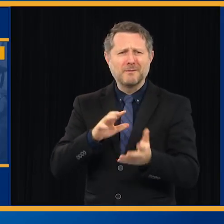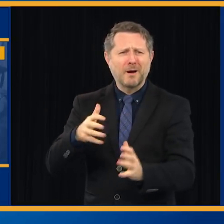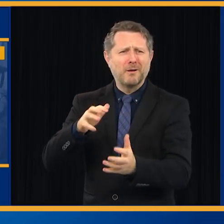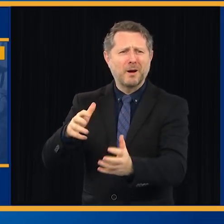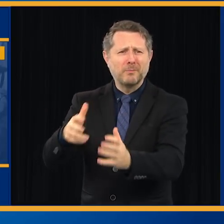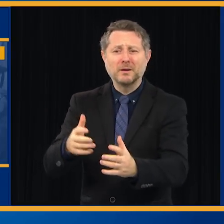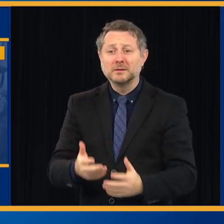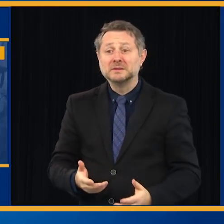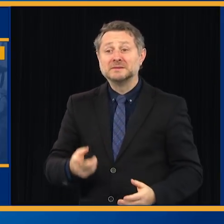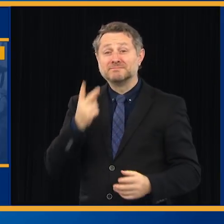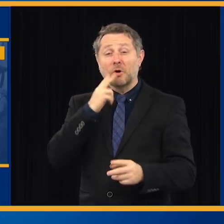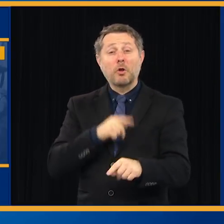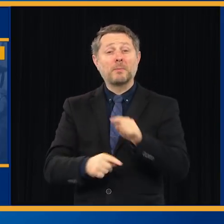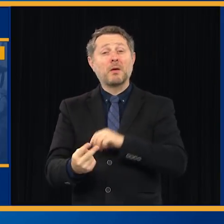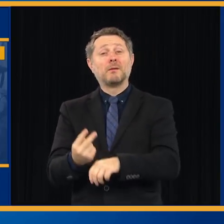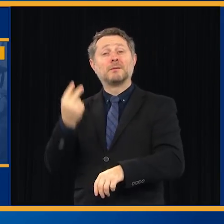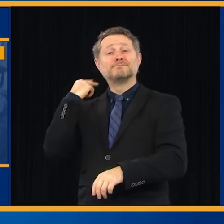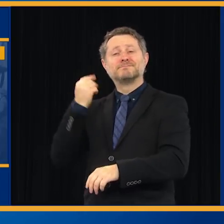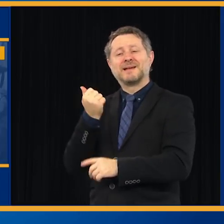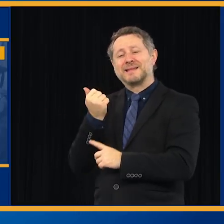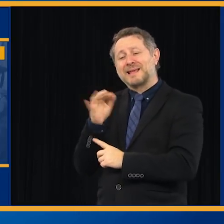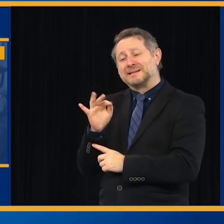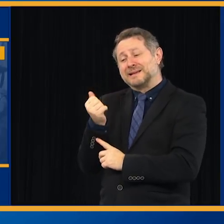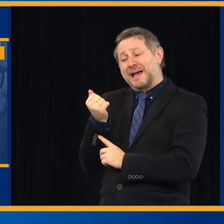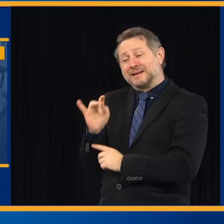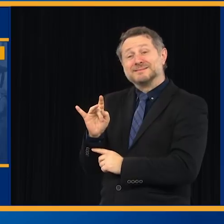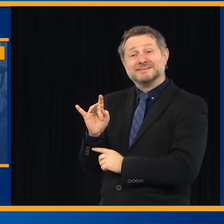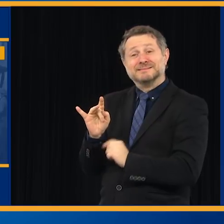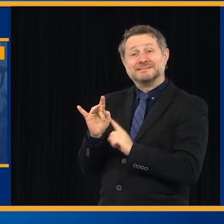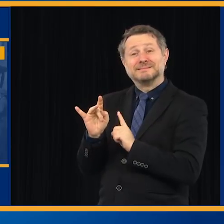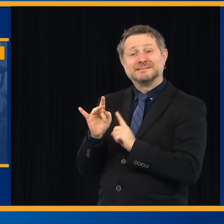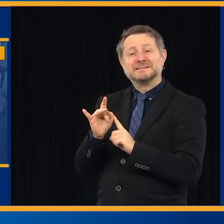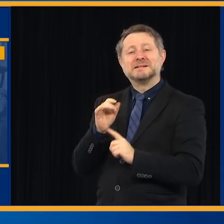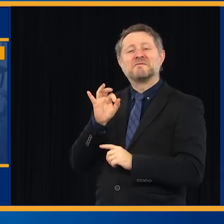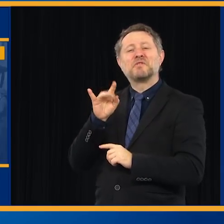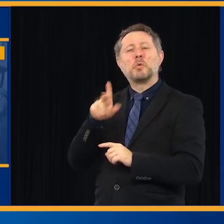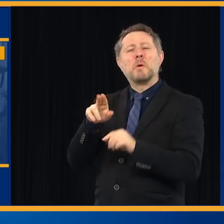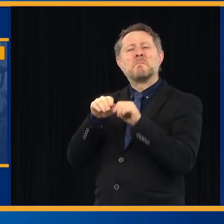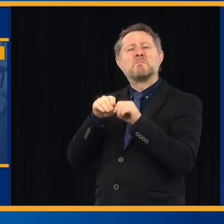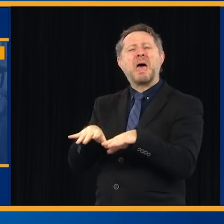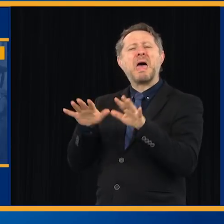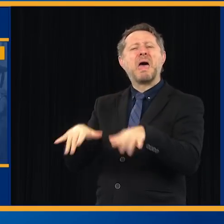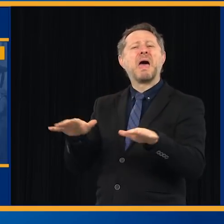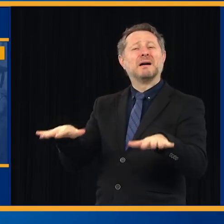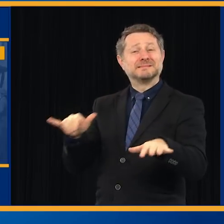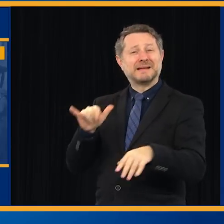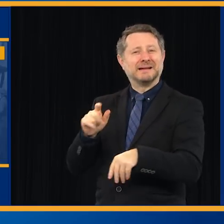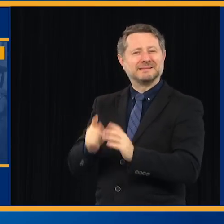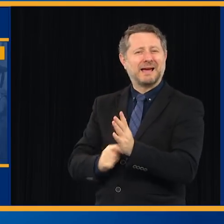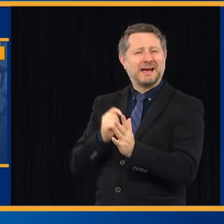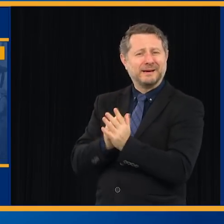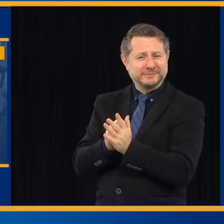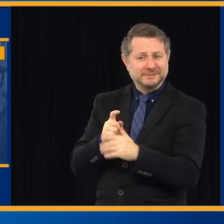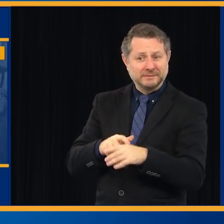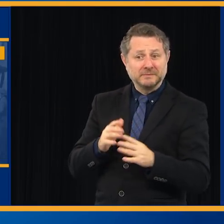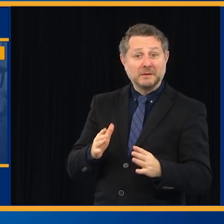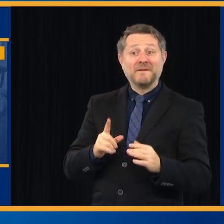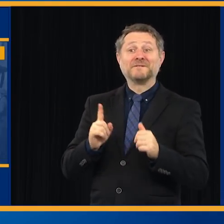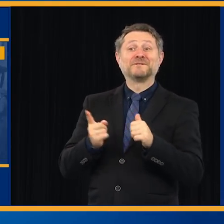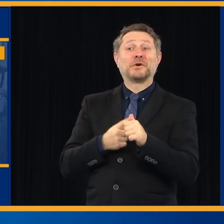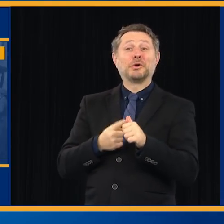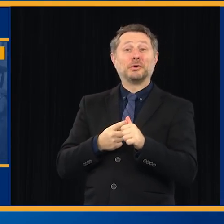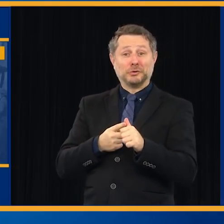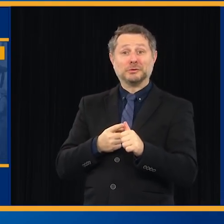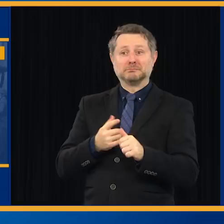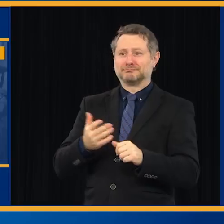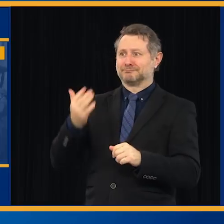back as 1918, when they had the flu pandemic that people talk about, it took 10 months. It came